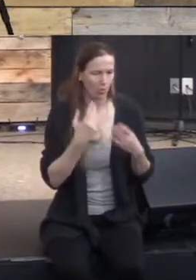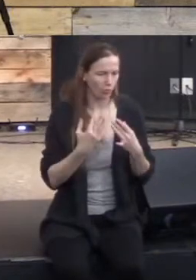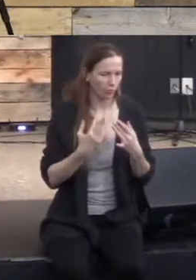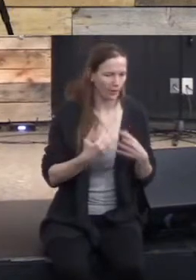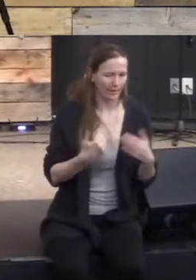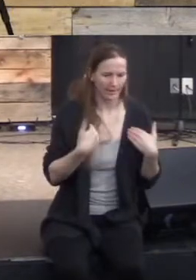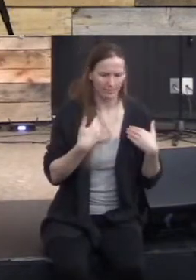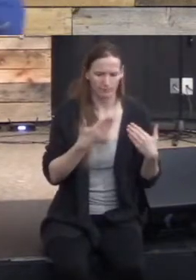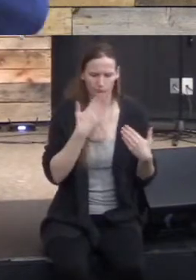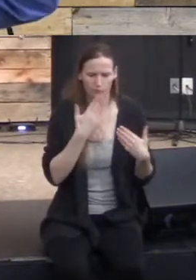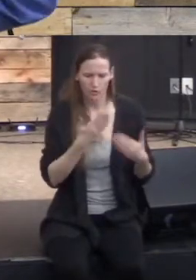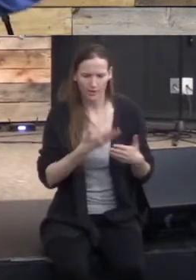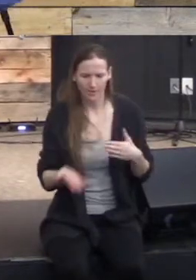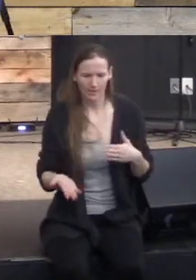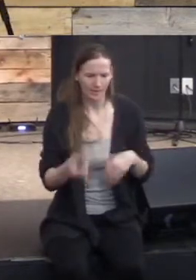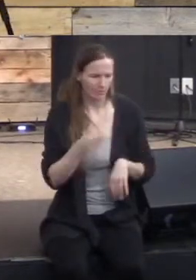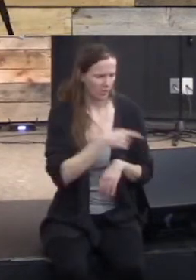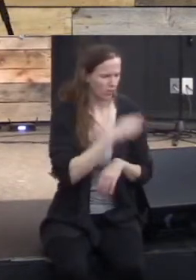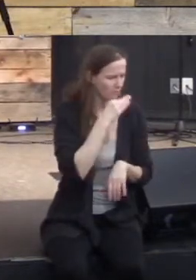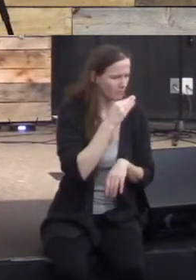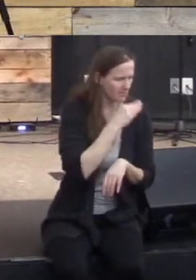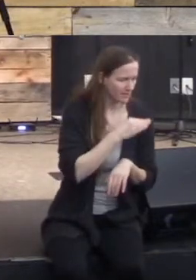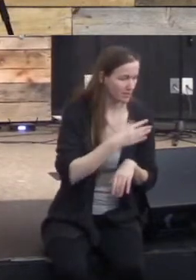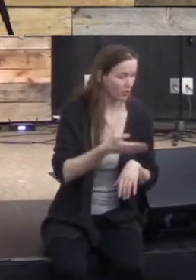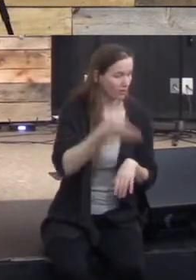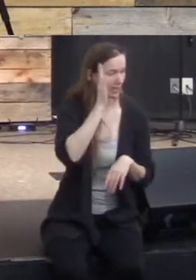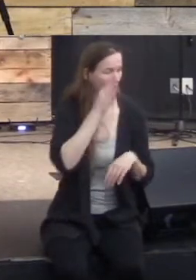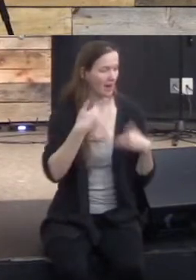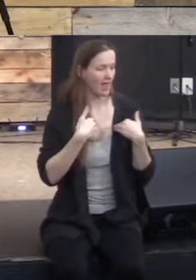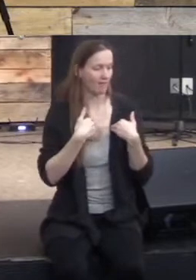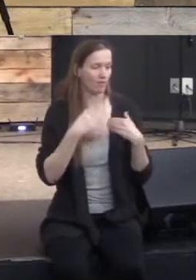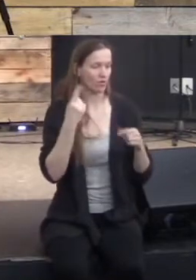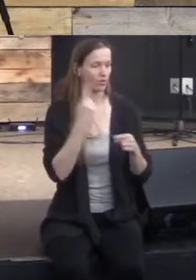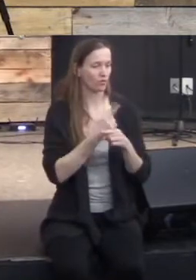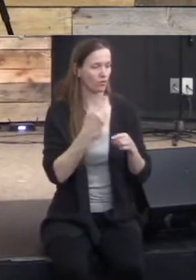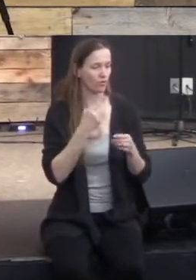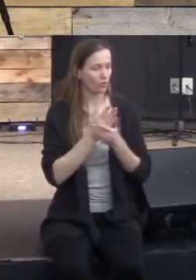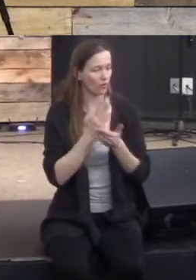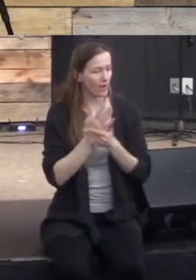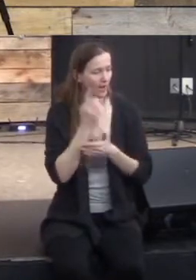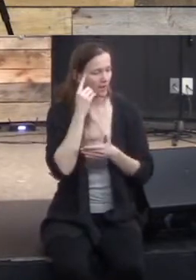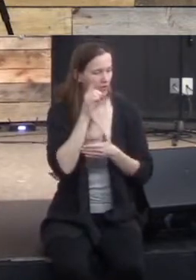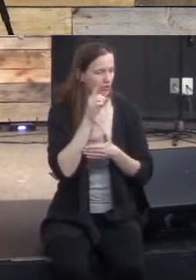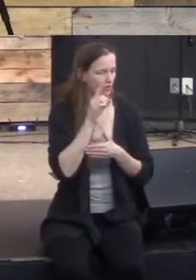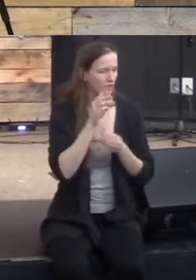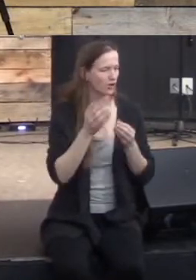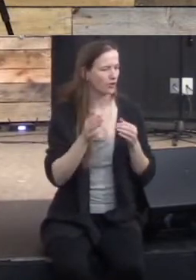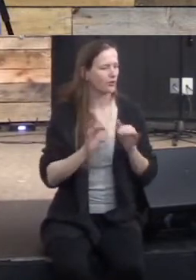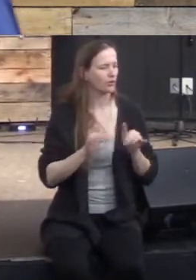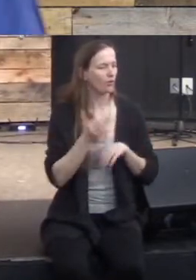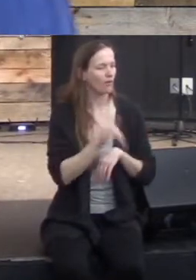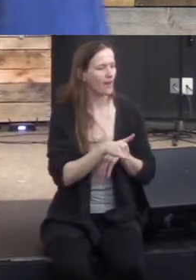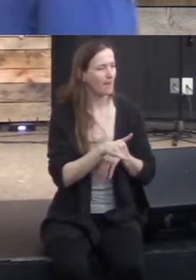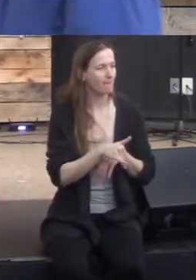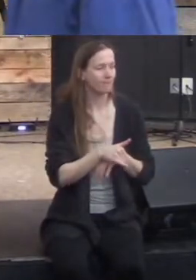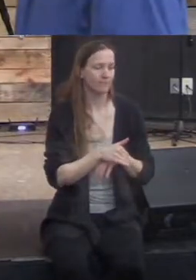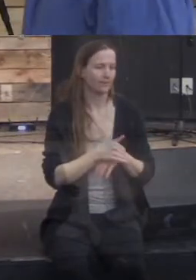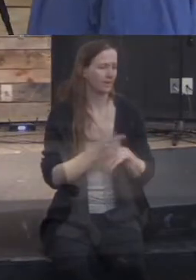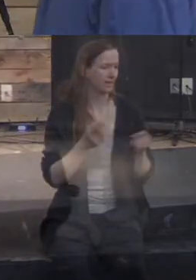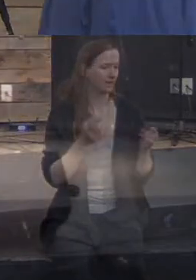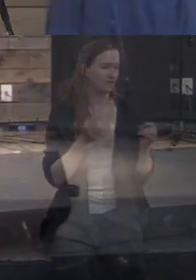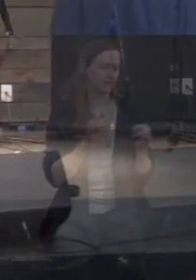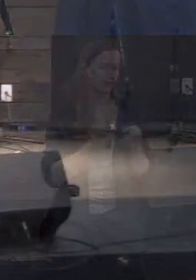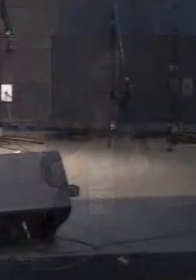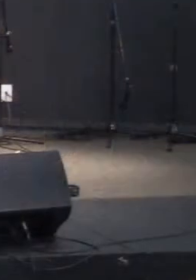You're a deceiver, Jacob. You think God would have every right to do that, but that's not what happens in Genesis 28. God